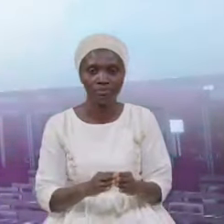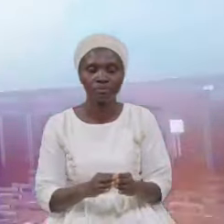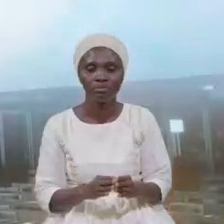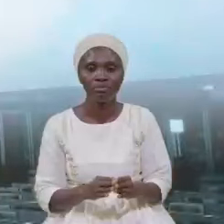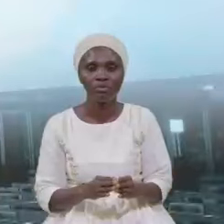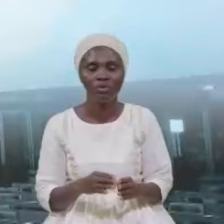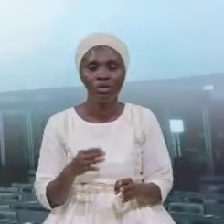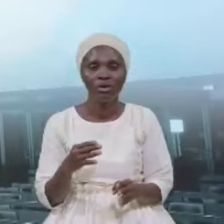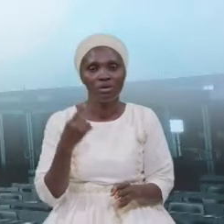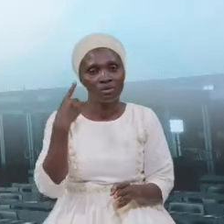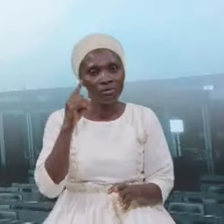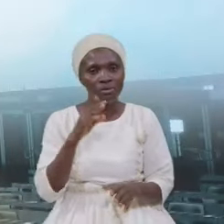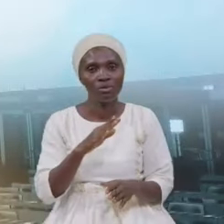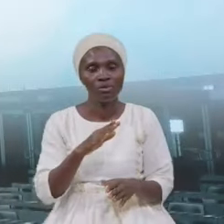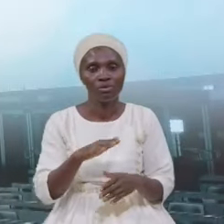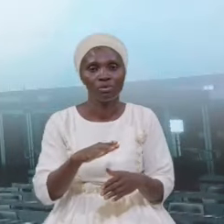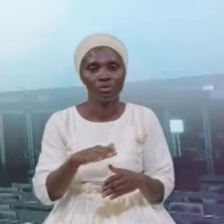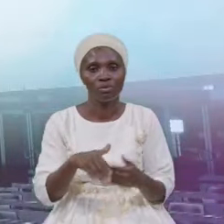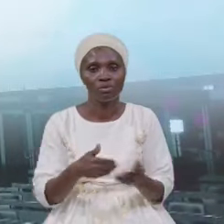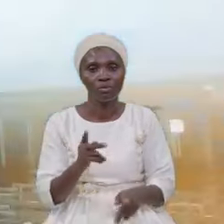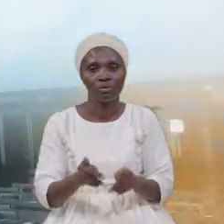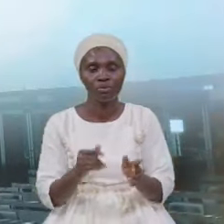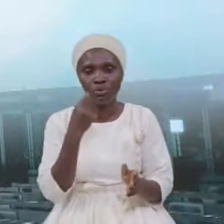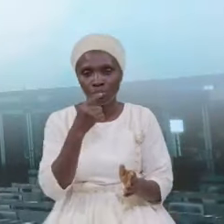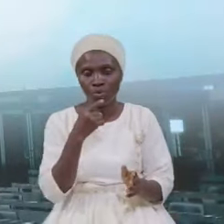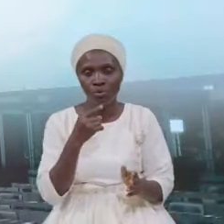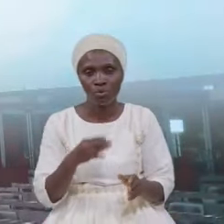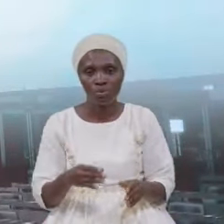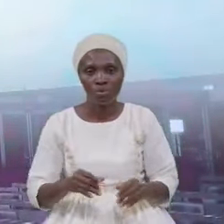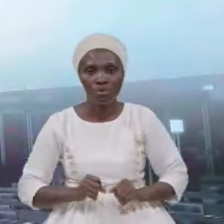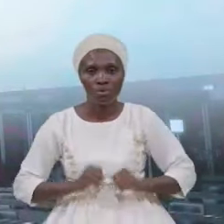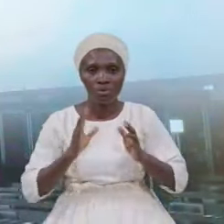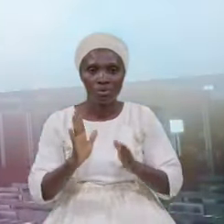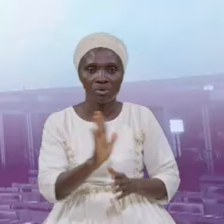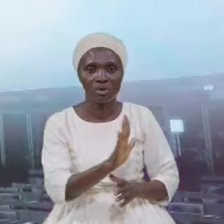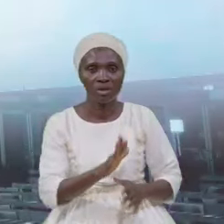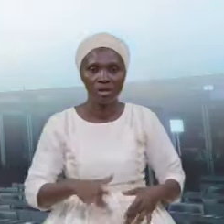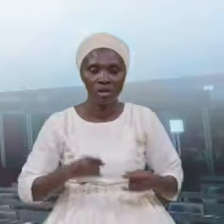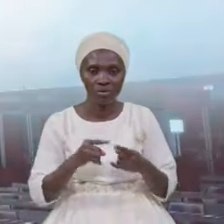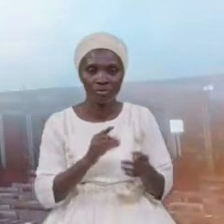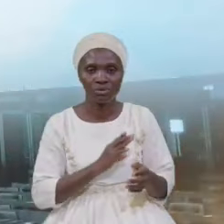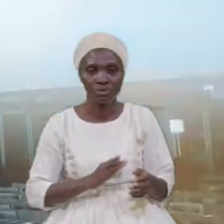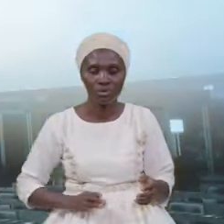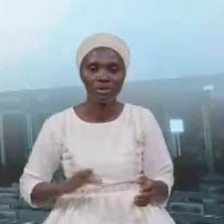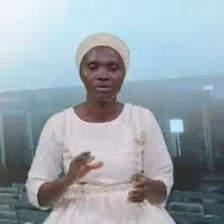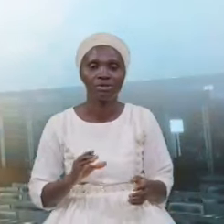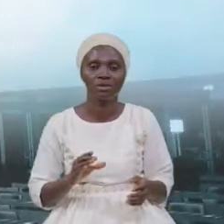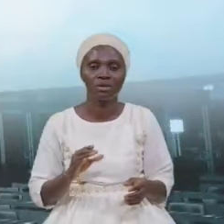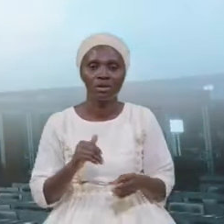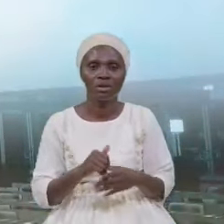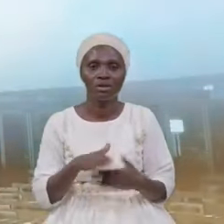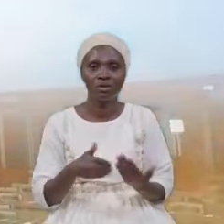2024 in all our churches globally. More details about this will be given to